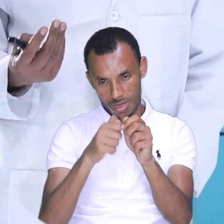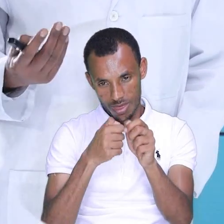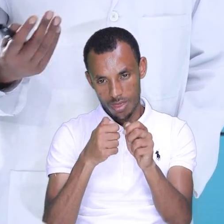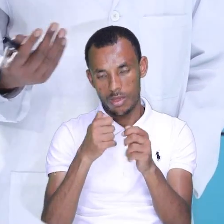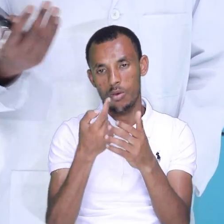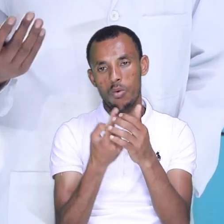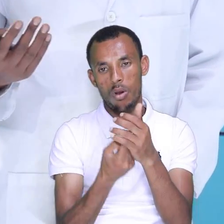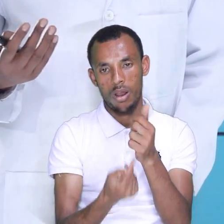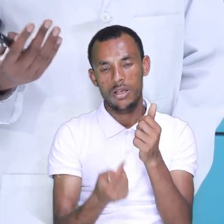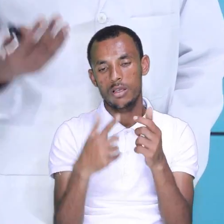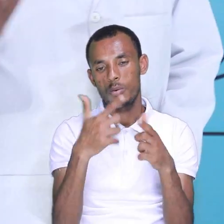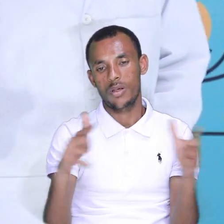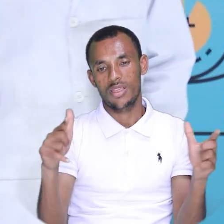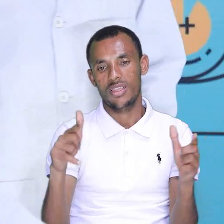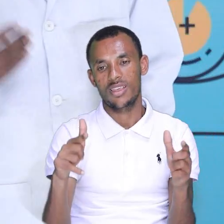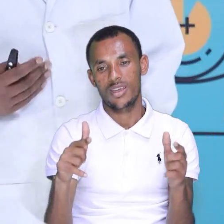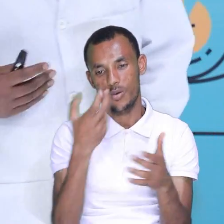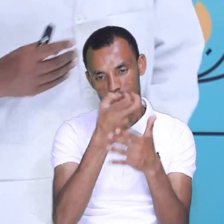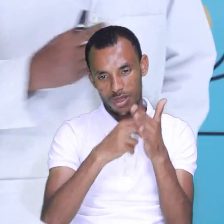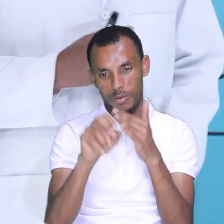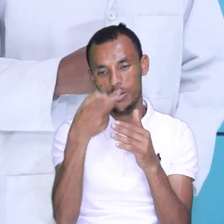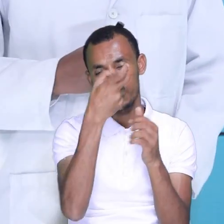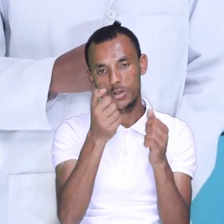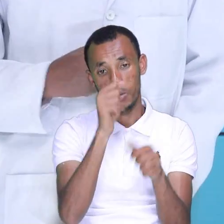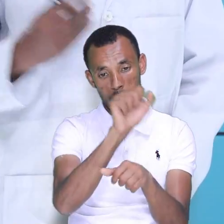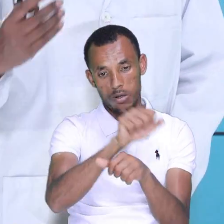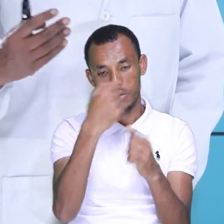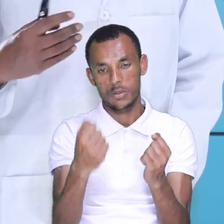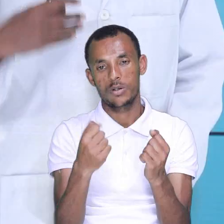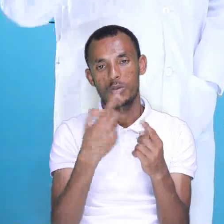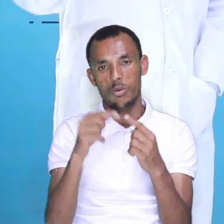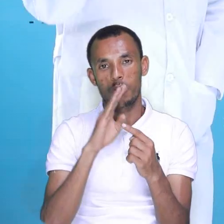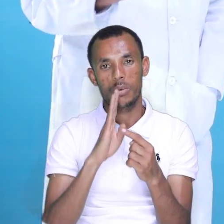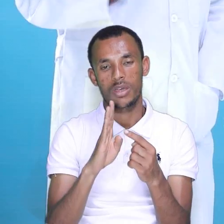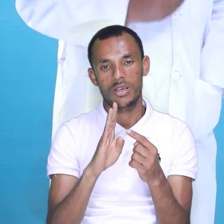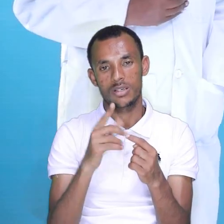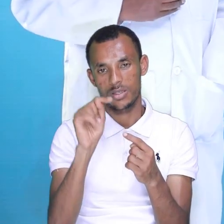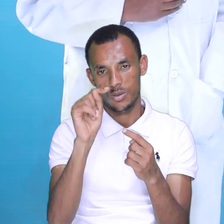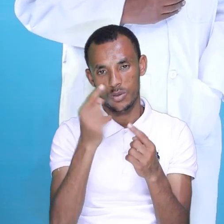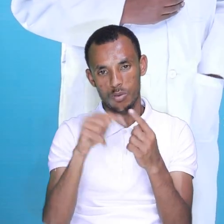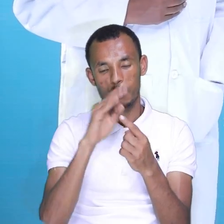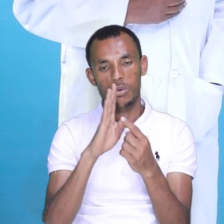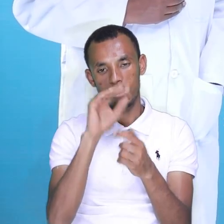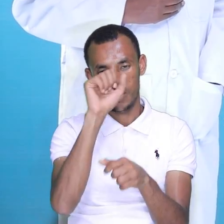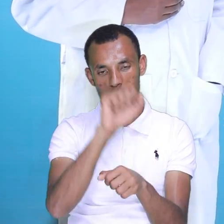is the probability of being successful, to be the winner?